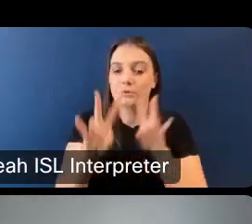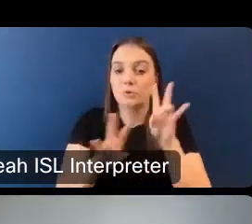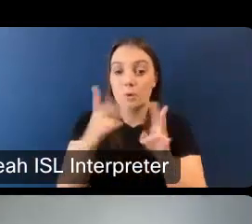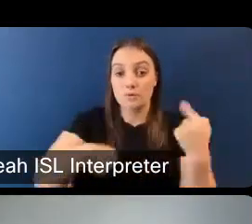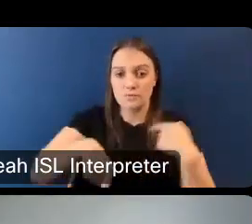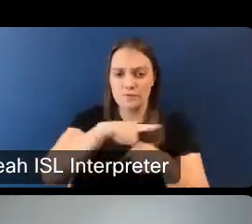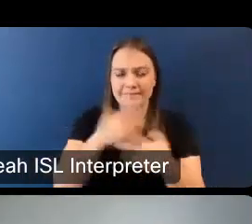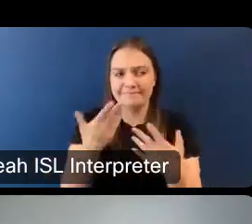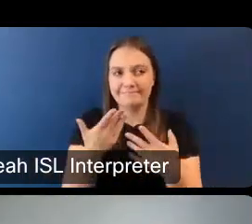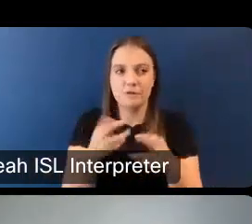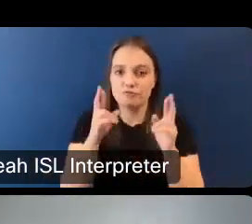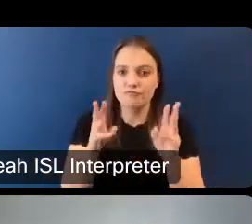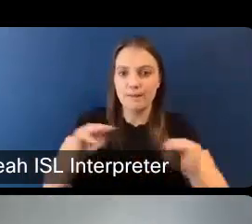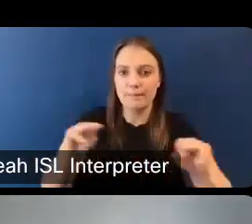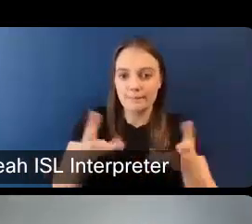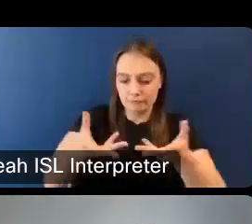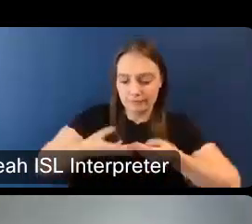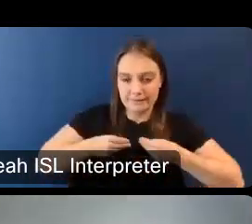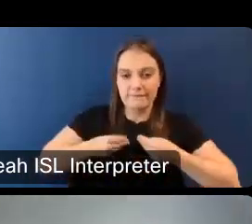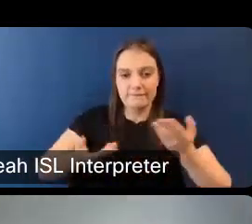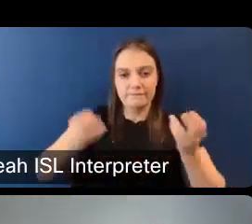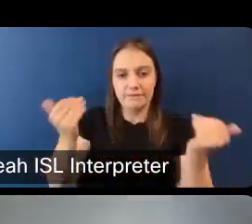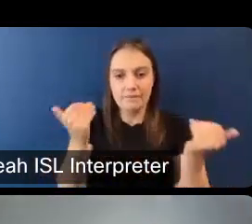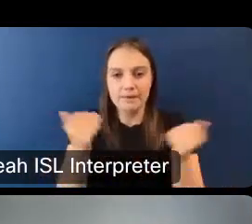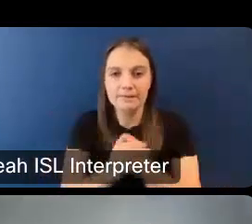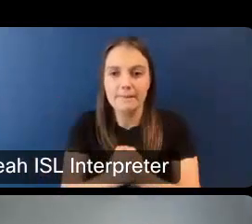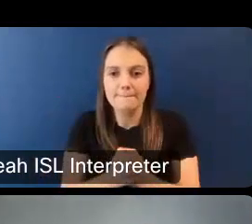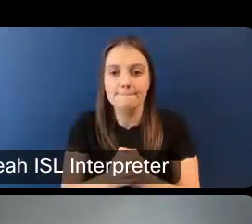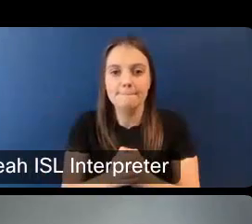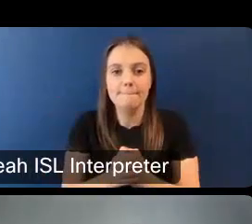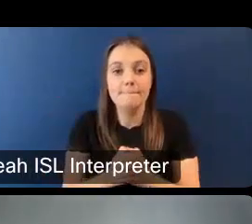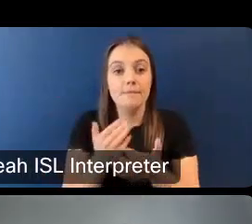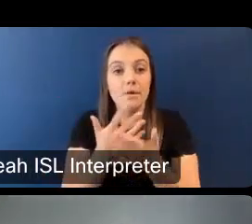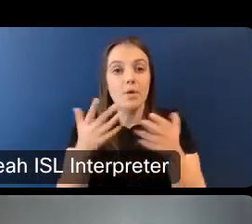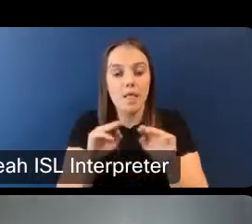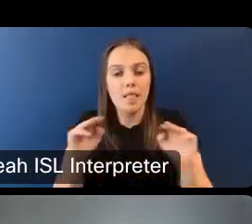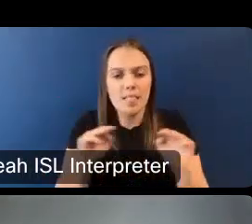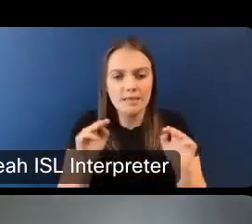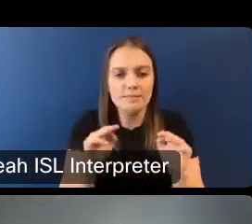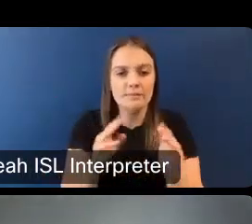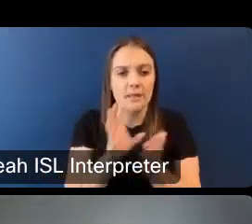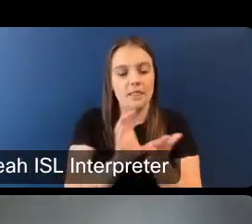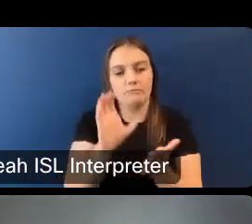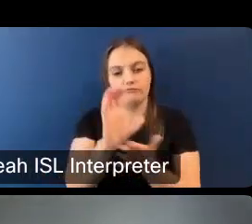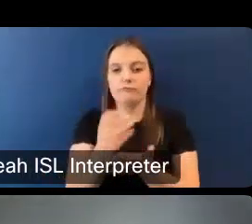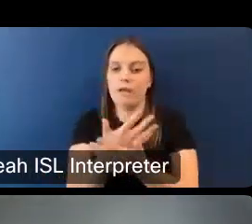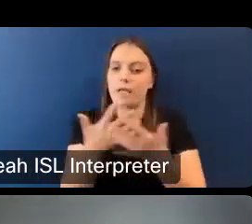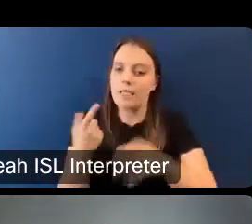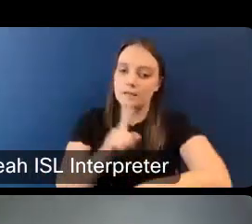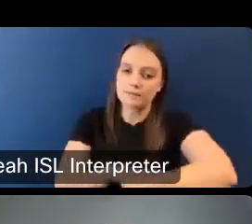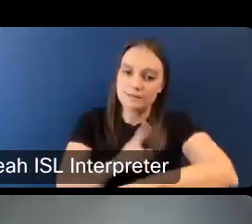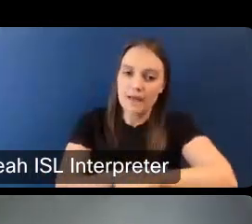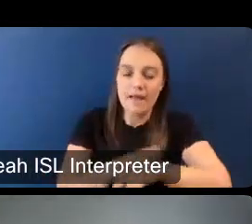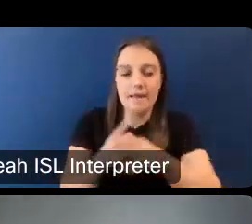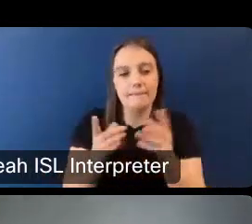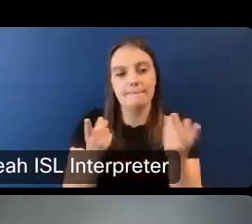the right people? Is that learning where a lot of people invest a lot of time in terms of reaching that